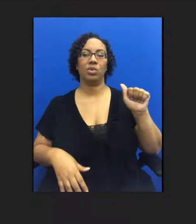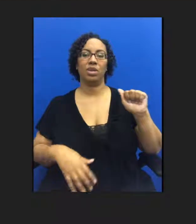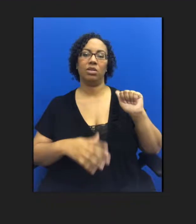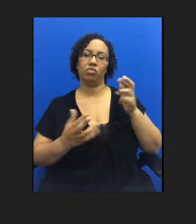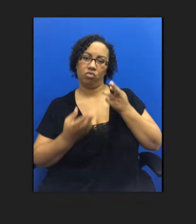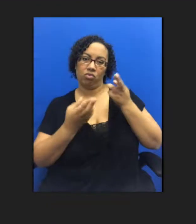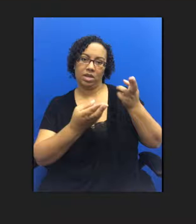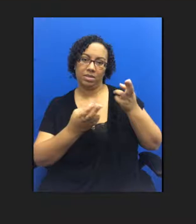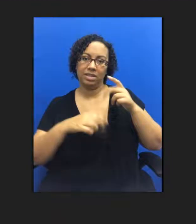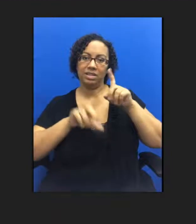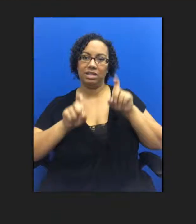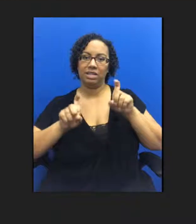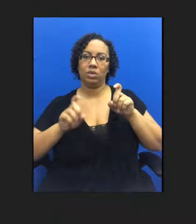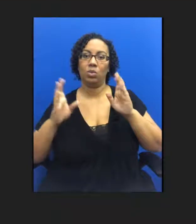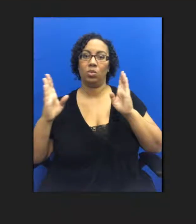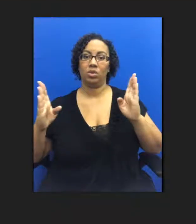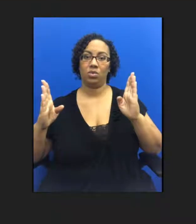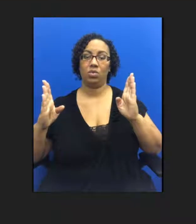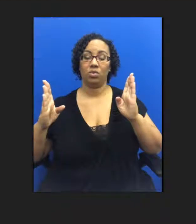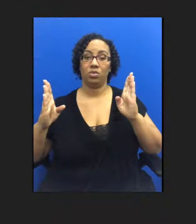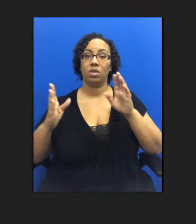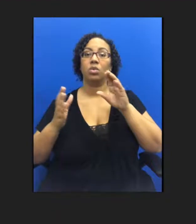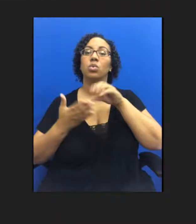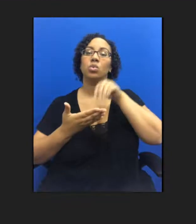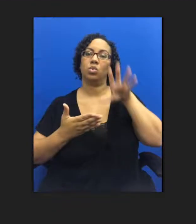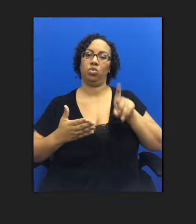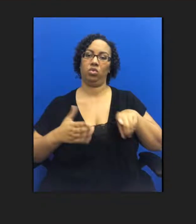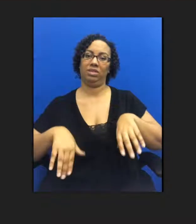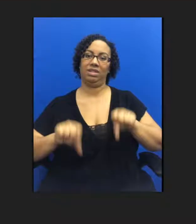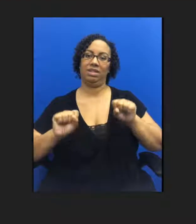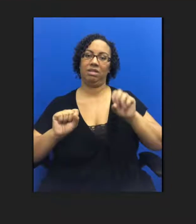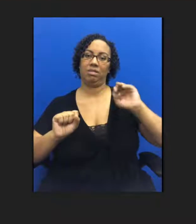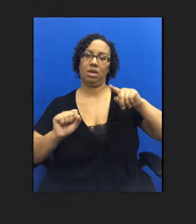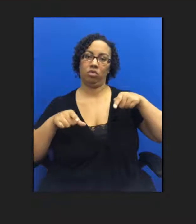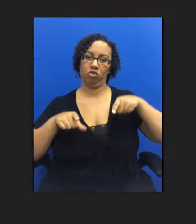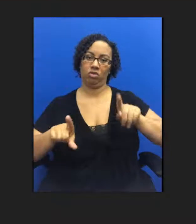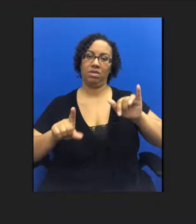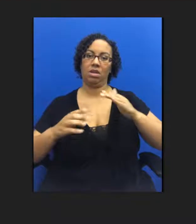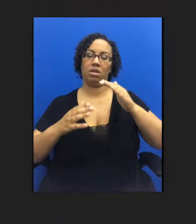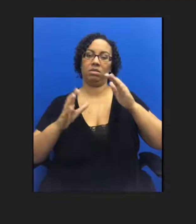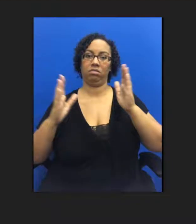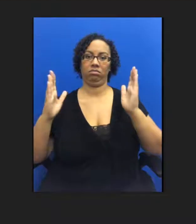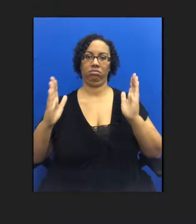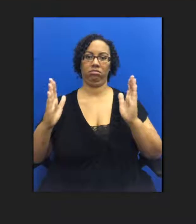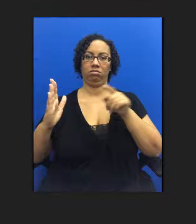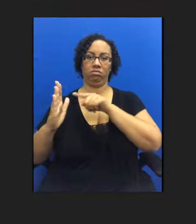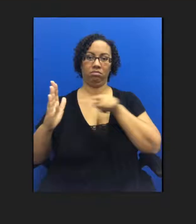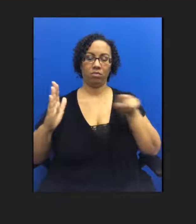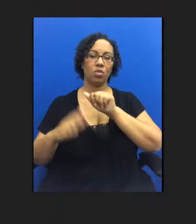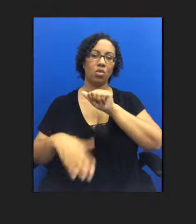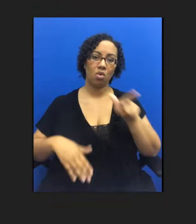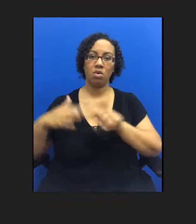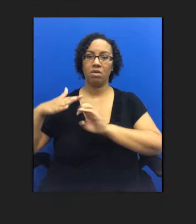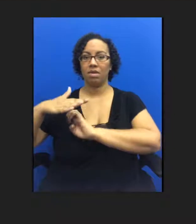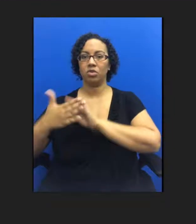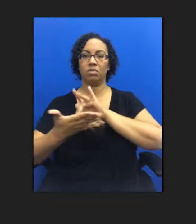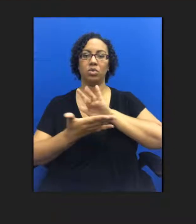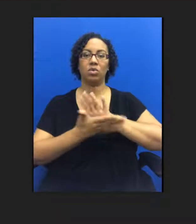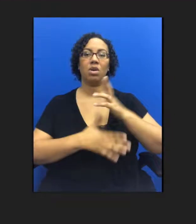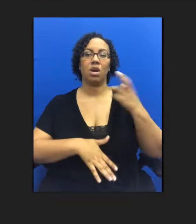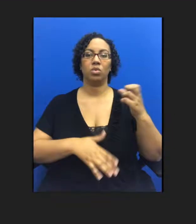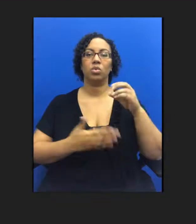If you look at the graphs here, you'll see the recommended test windows that are suggested by the